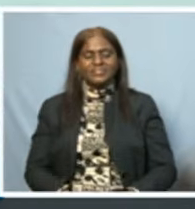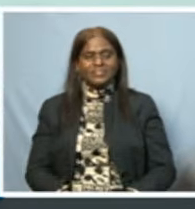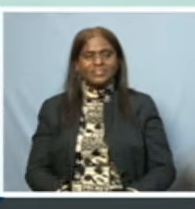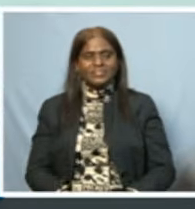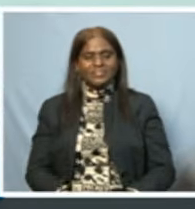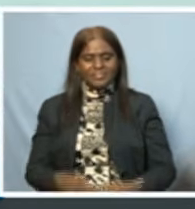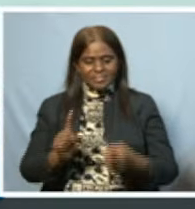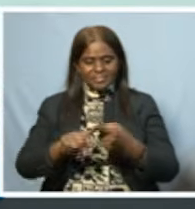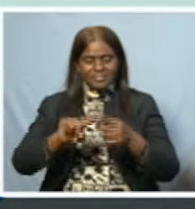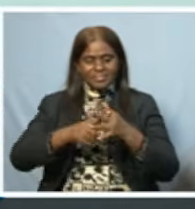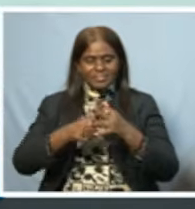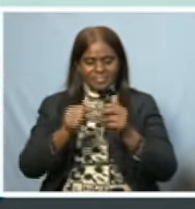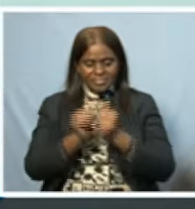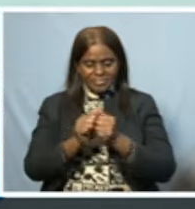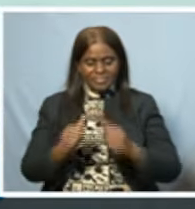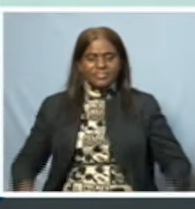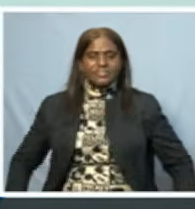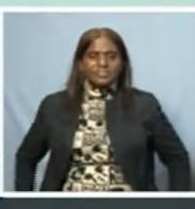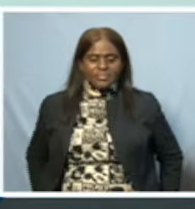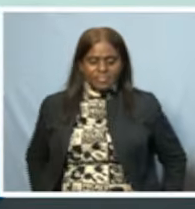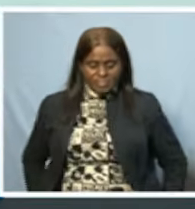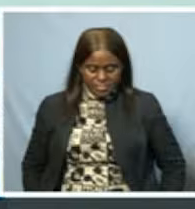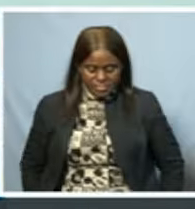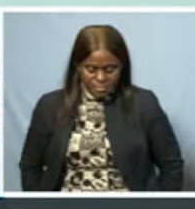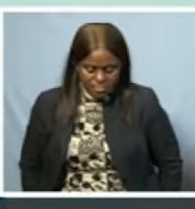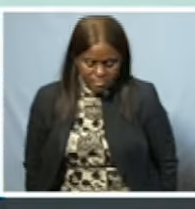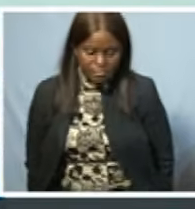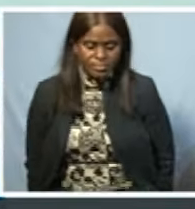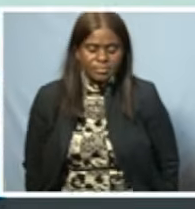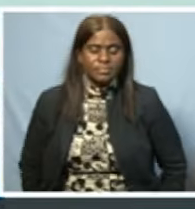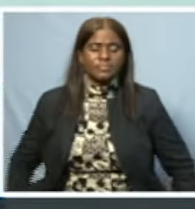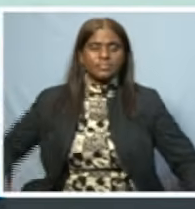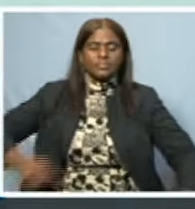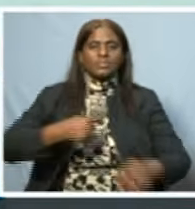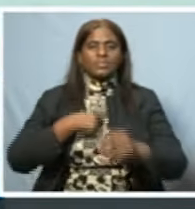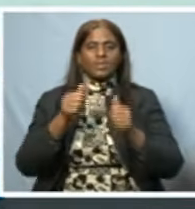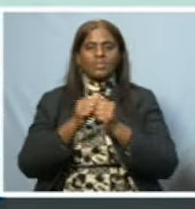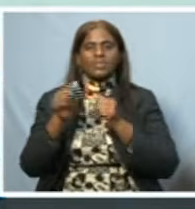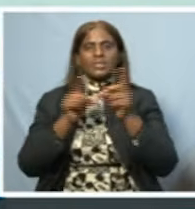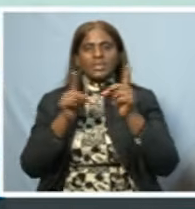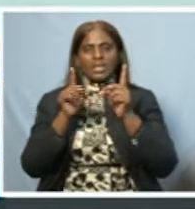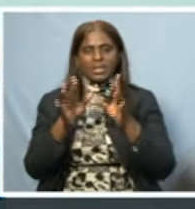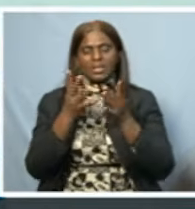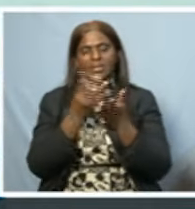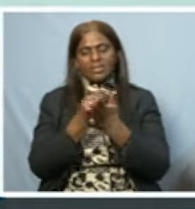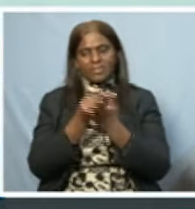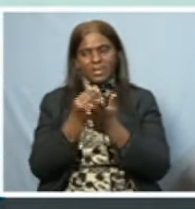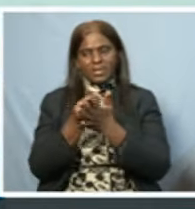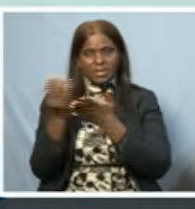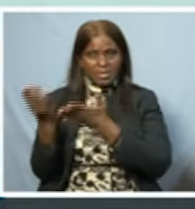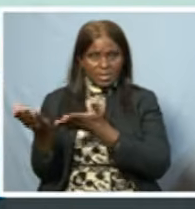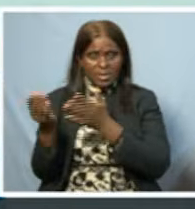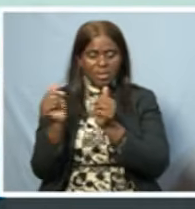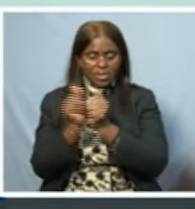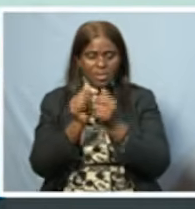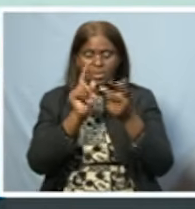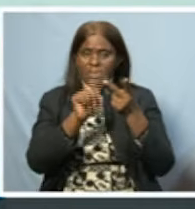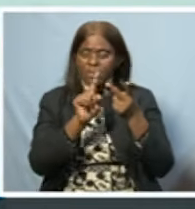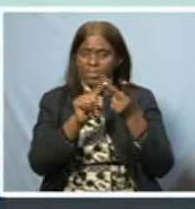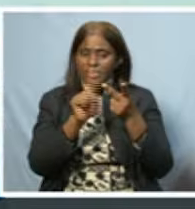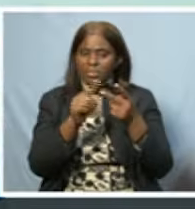To start with, I think I'm with the Director of Finance and also